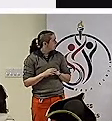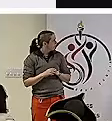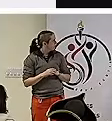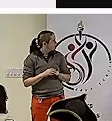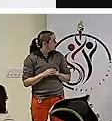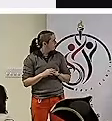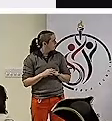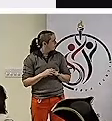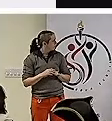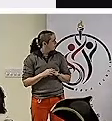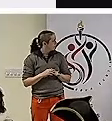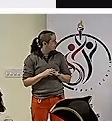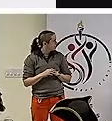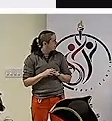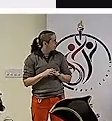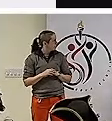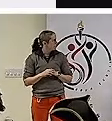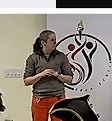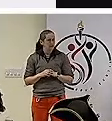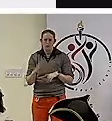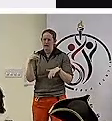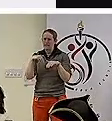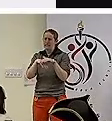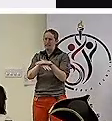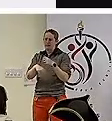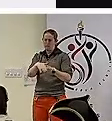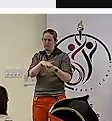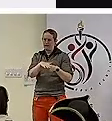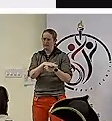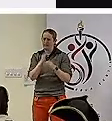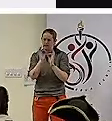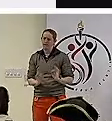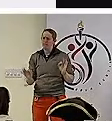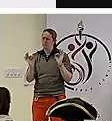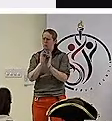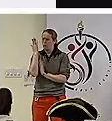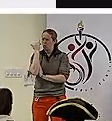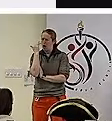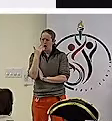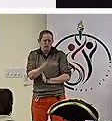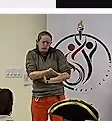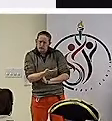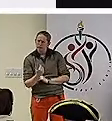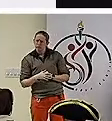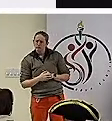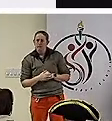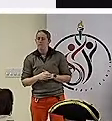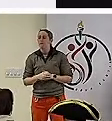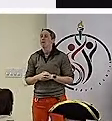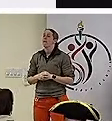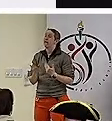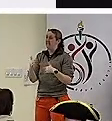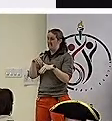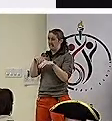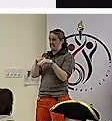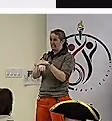All right. Why are accessible spaces important to us? Tegan, why is it important to you? Accessible